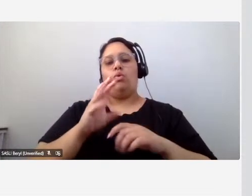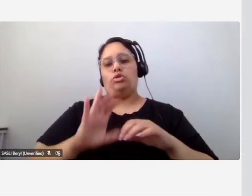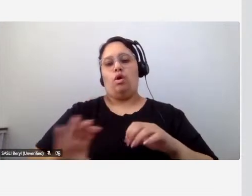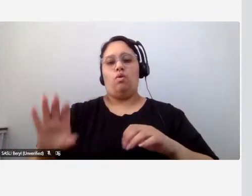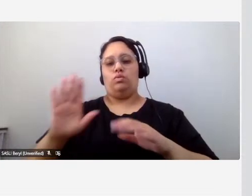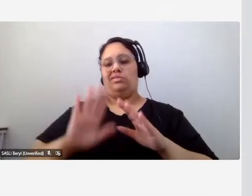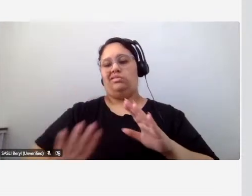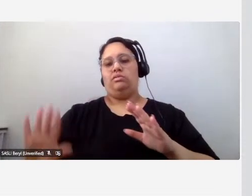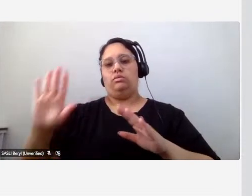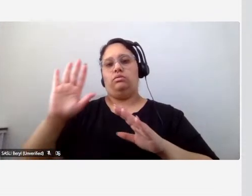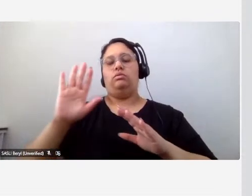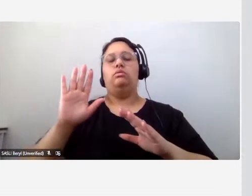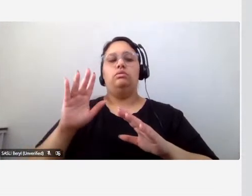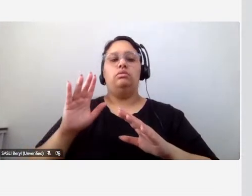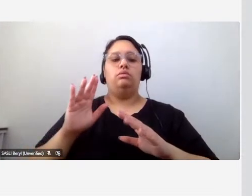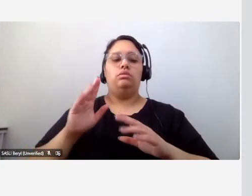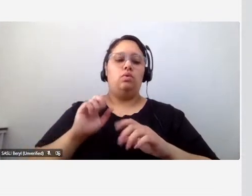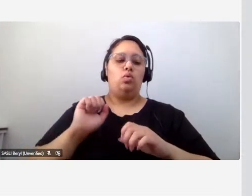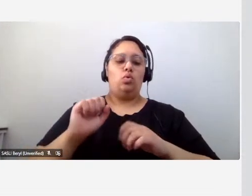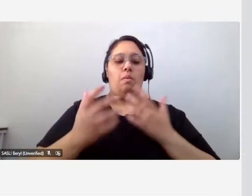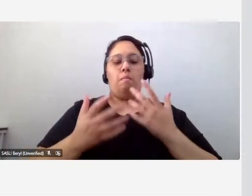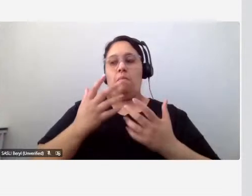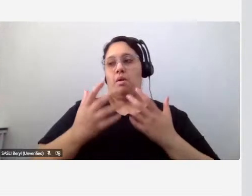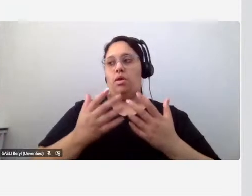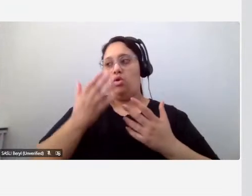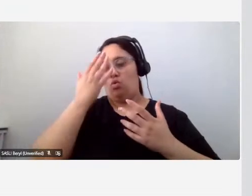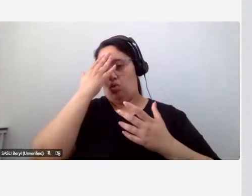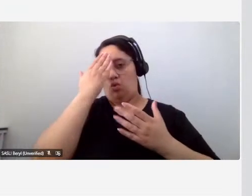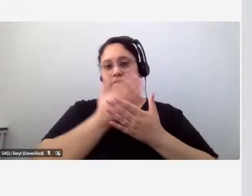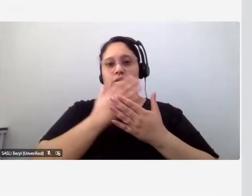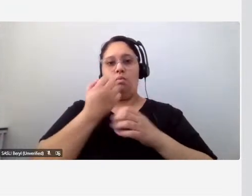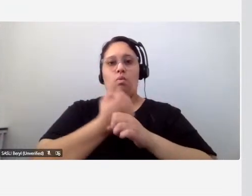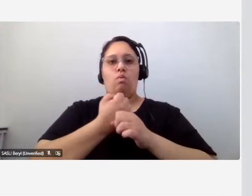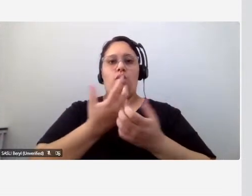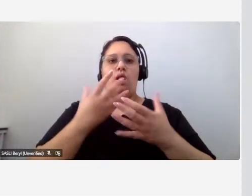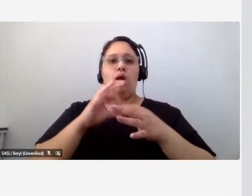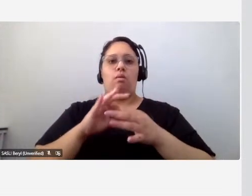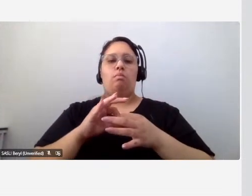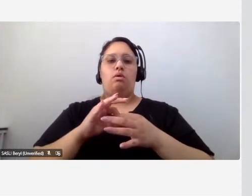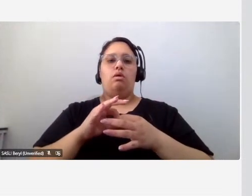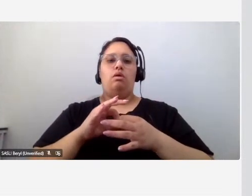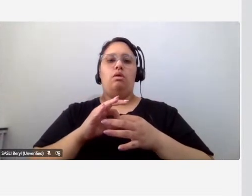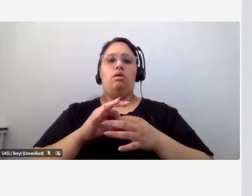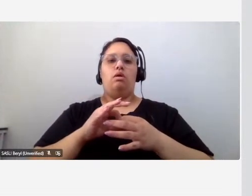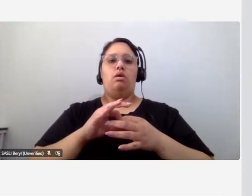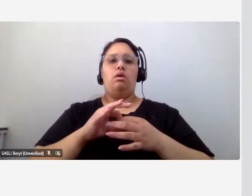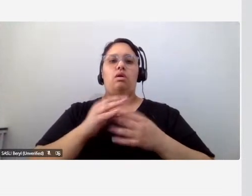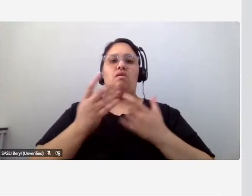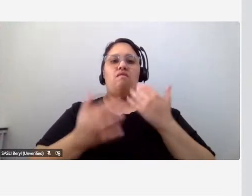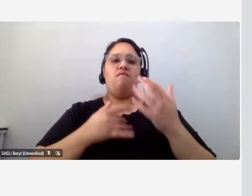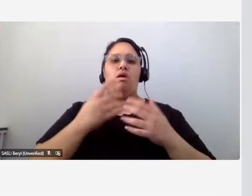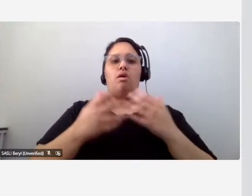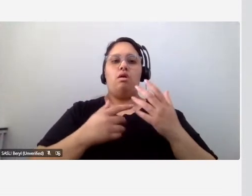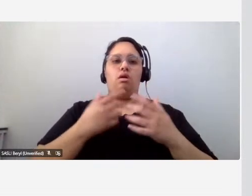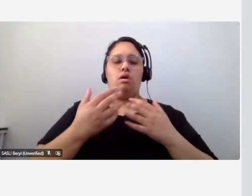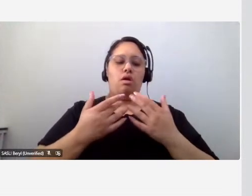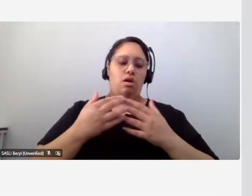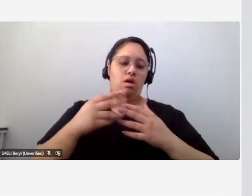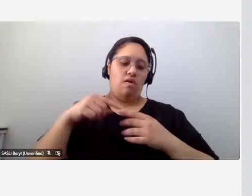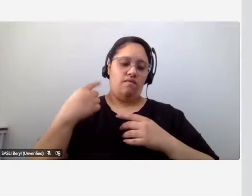Coast. You might have noticed some of the work with regards to Wuppertal and the fires that have happened there.